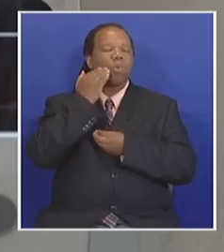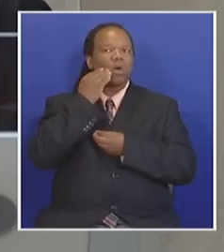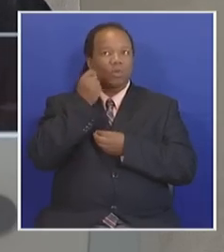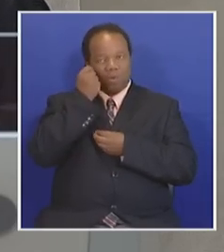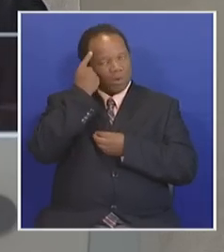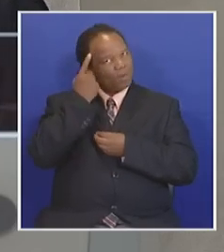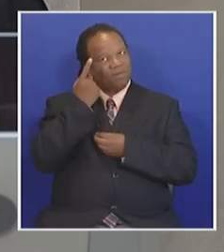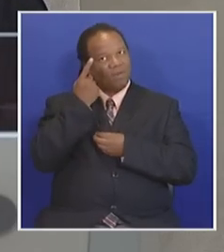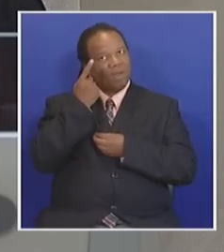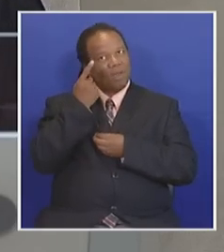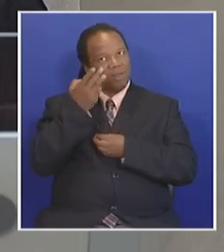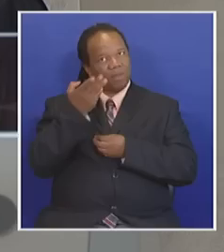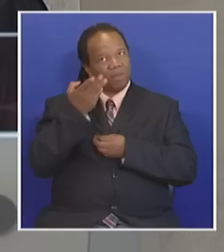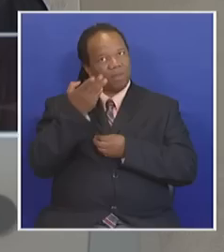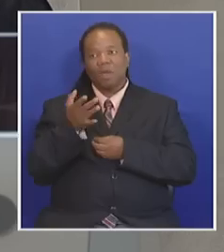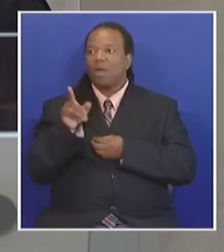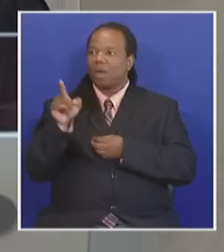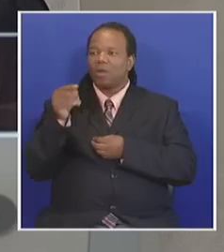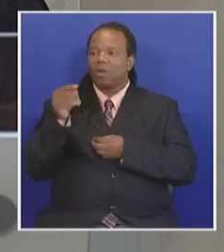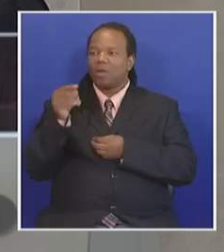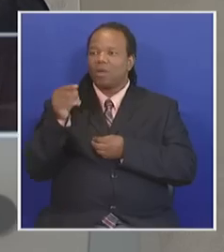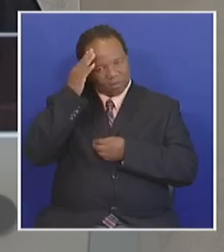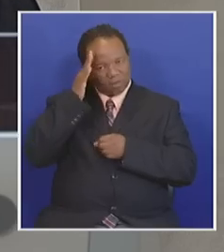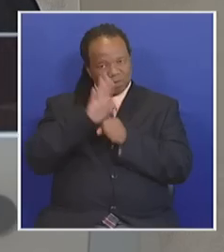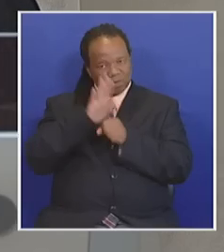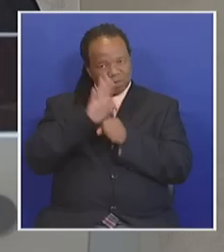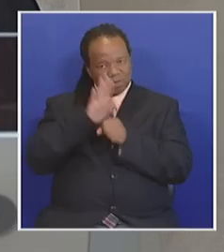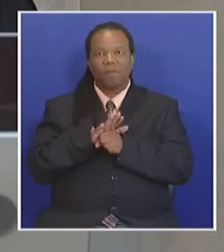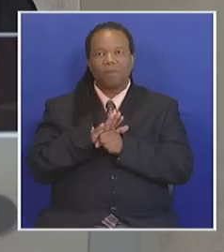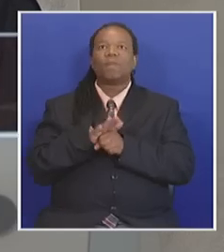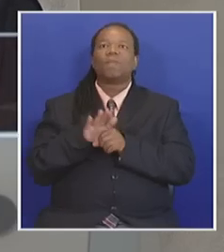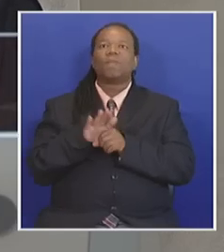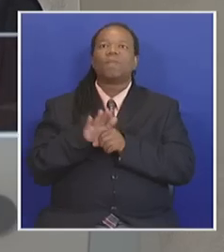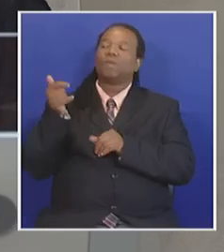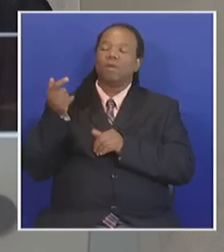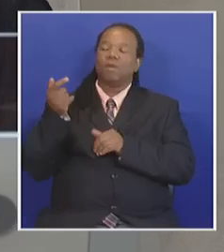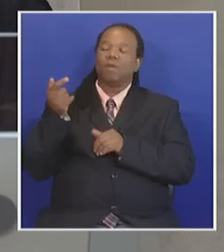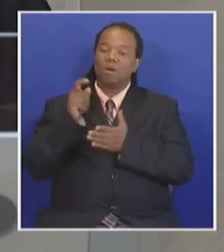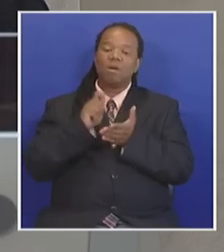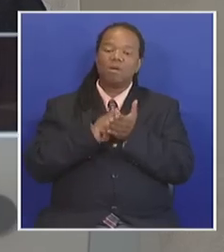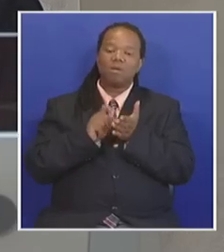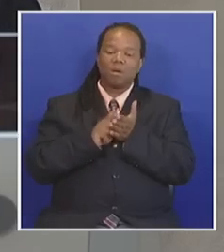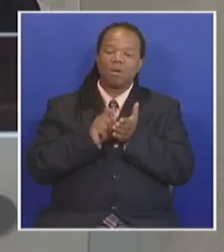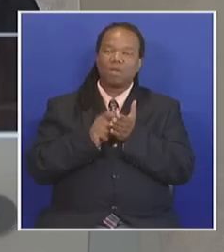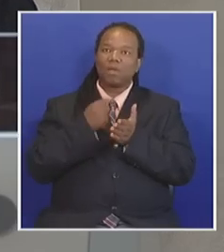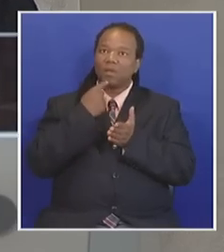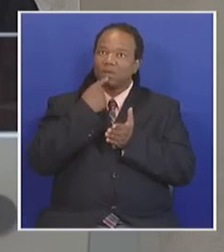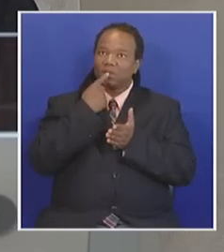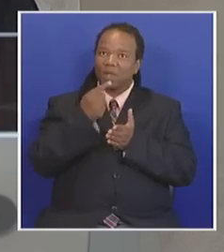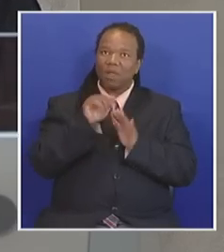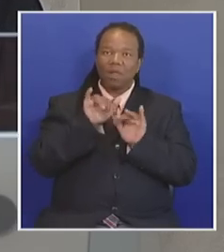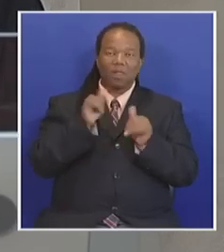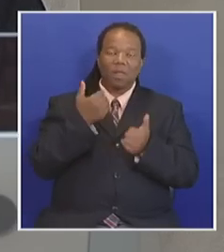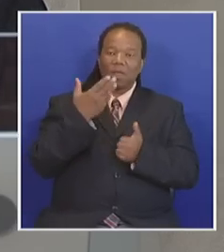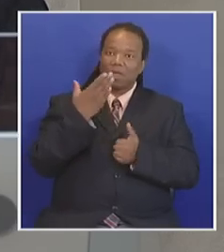Africa. Allow me, Honorable Chair, to cite a few examples of what the author describes as the invisibility of the privileges you